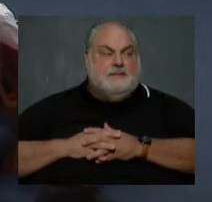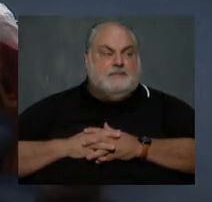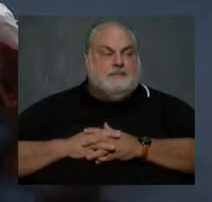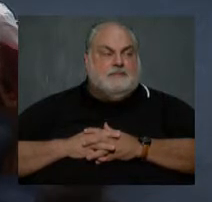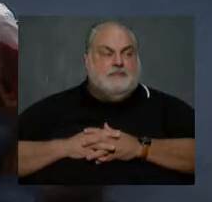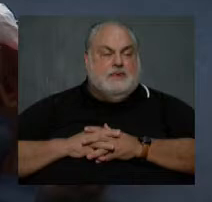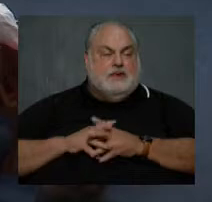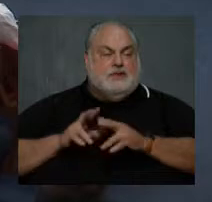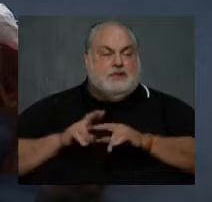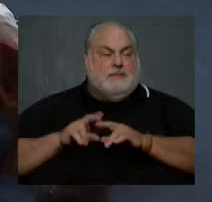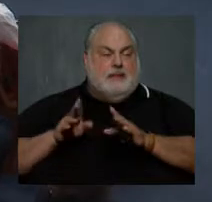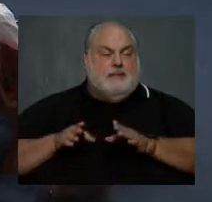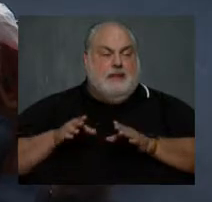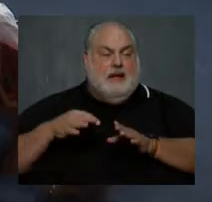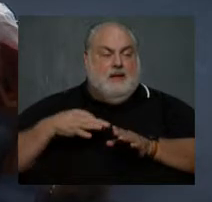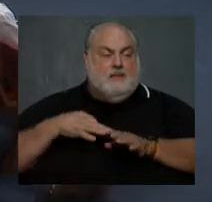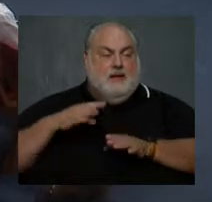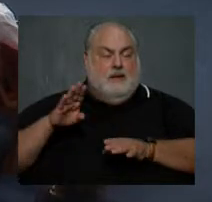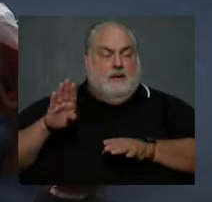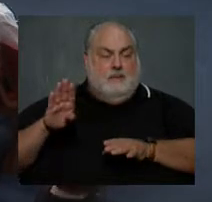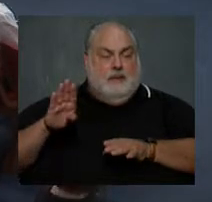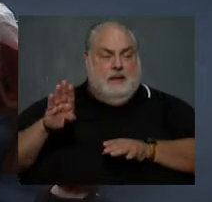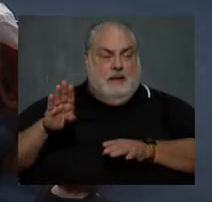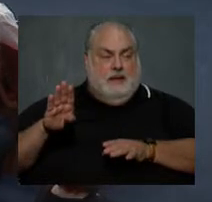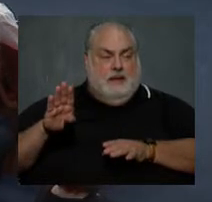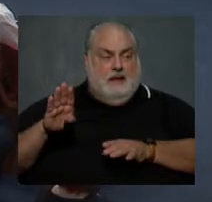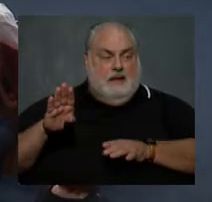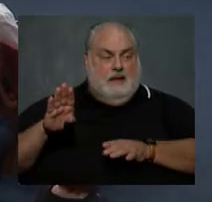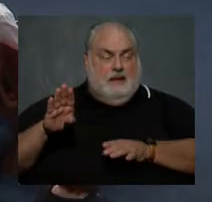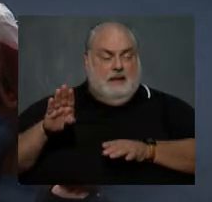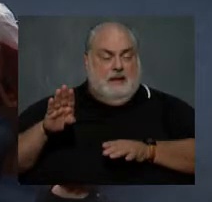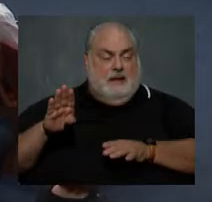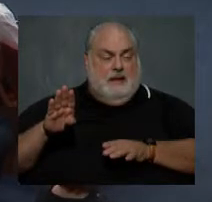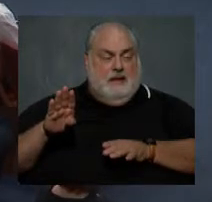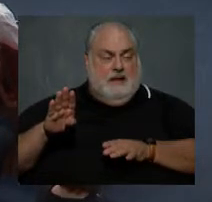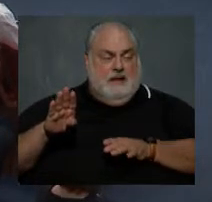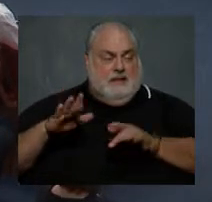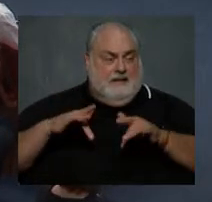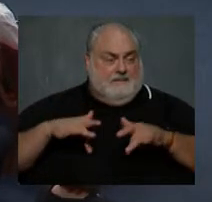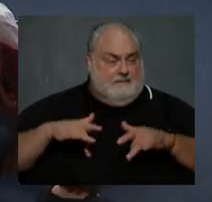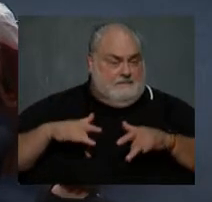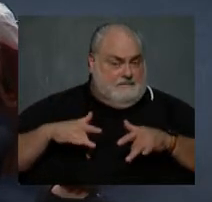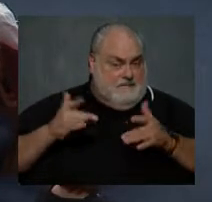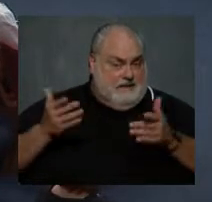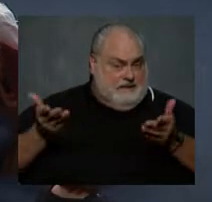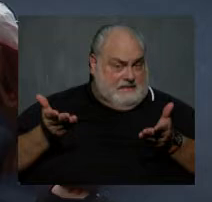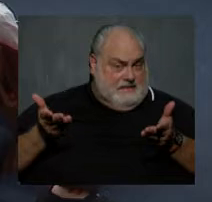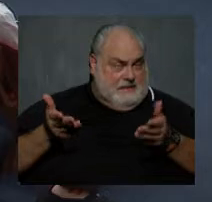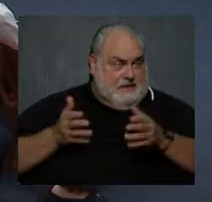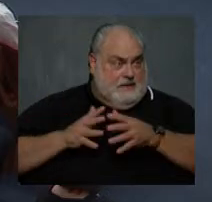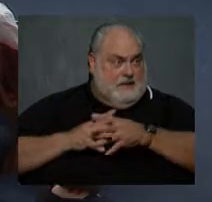Mr. Chair, may we ask if the applicant for item B, Sticks Event Center, is here?